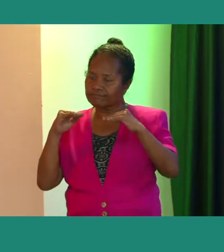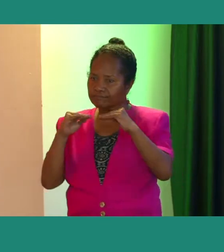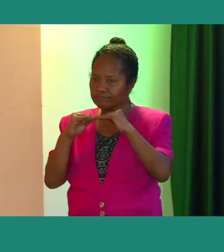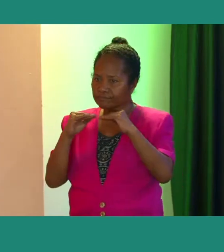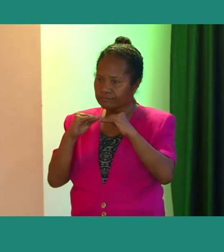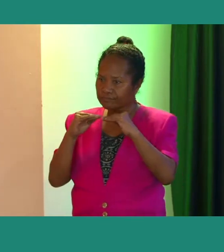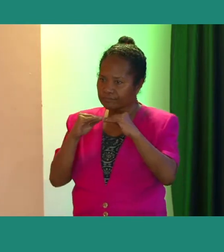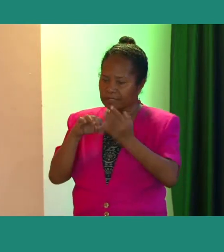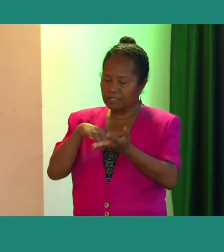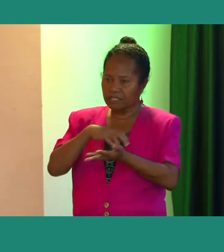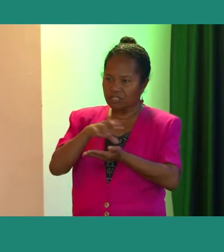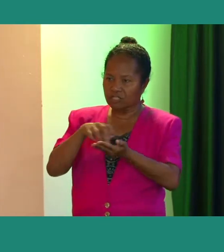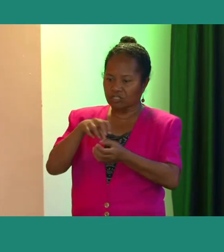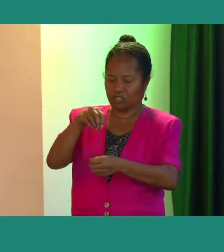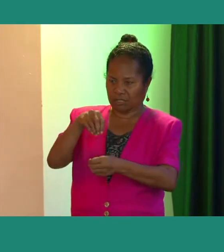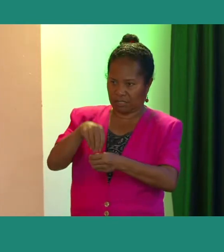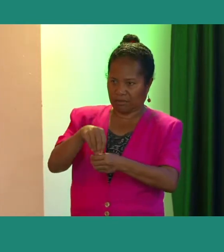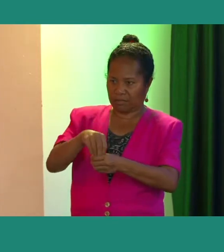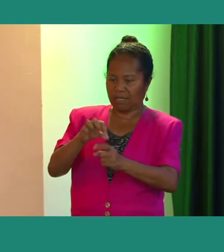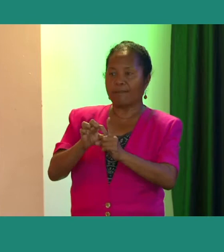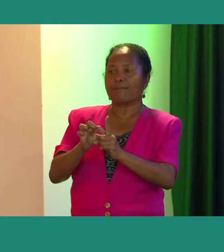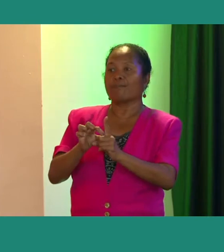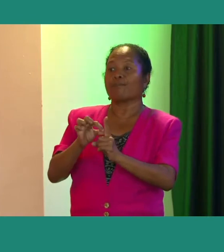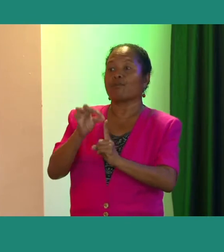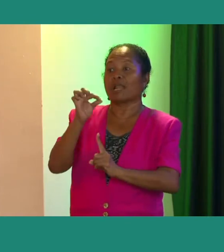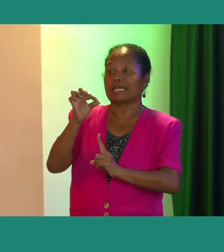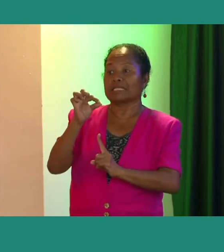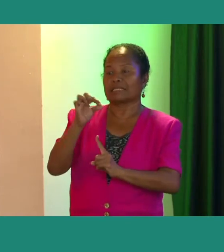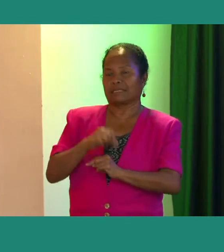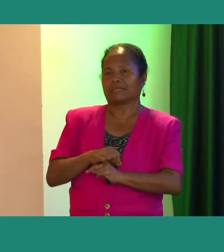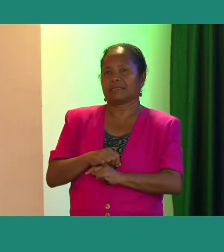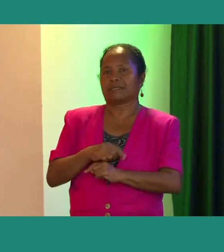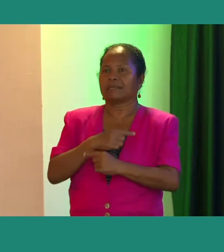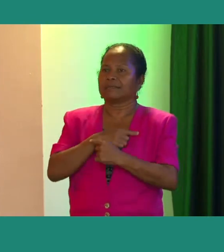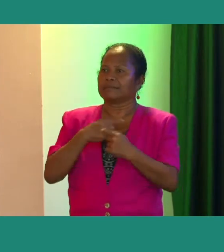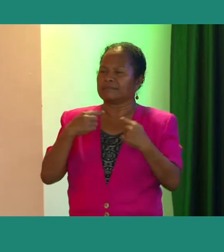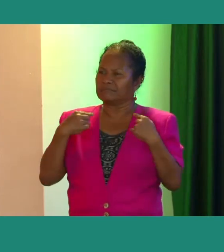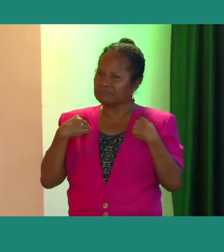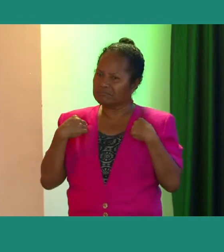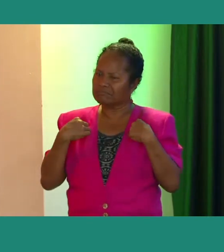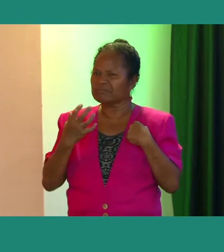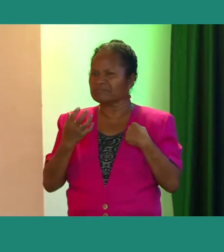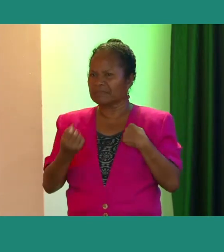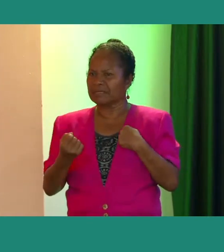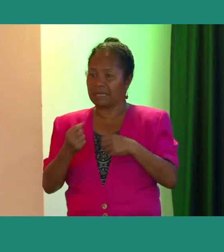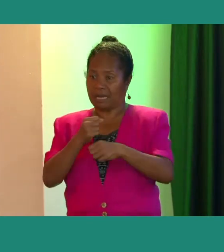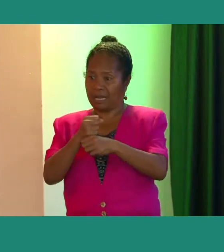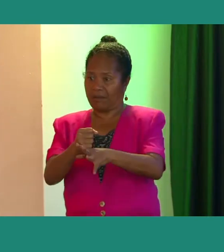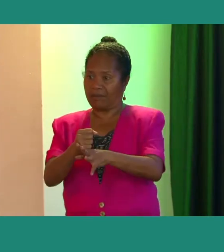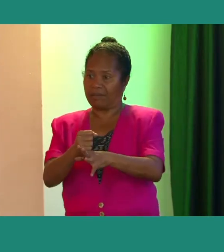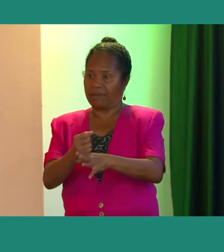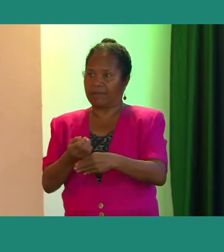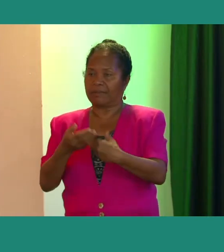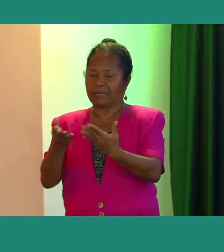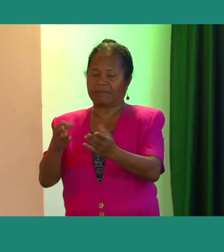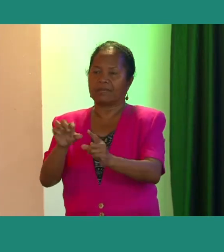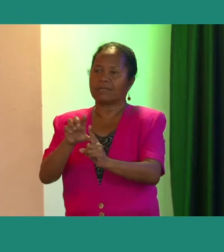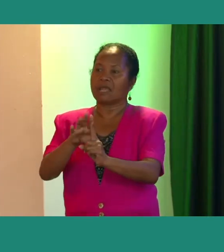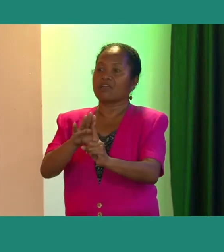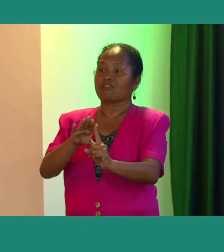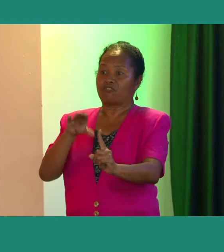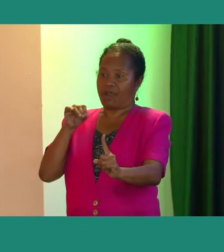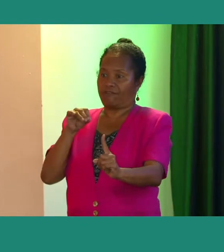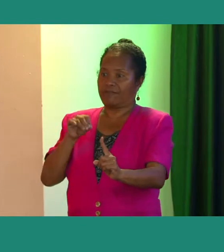equality and social inclusion policy that we have, that the government of Papua New Guinea has